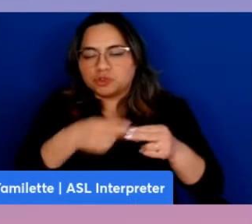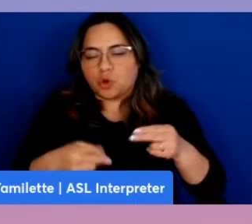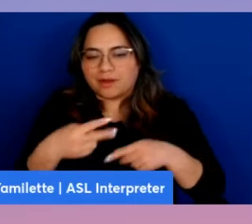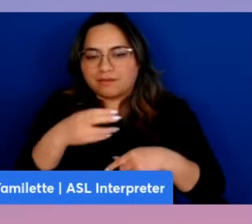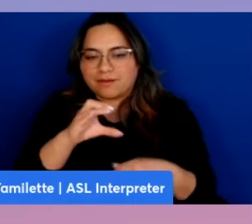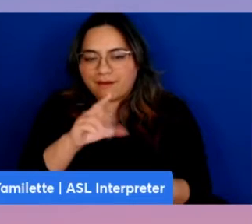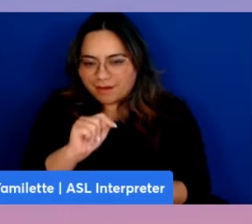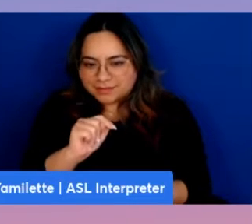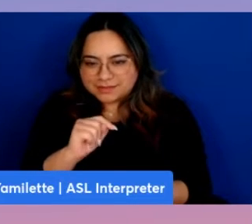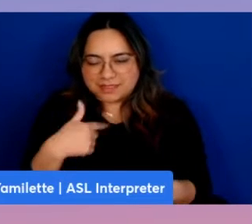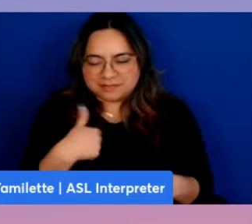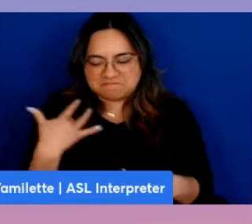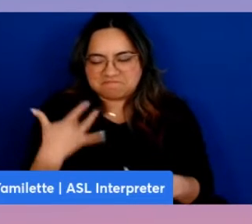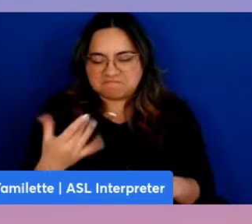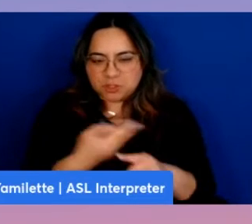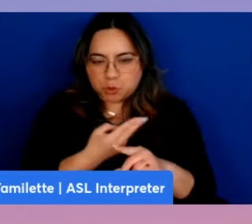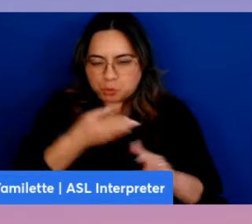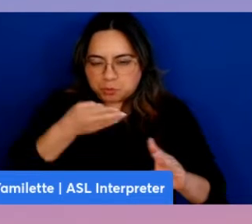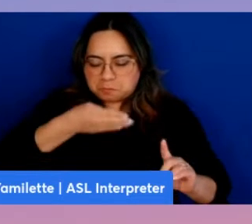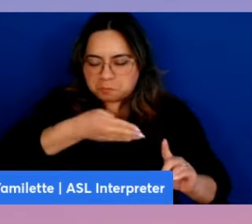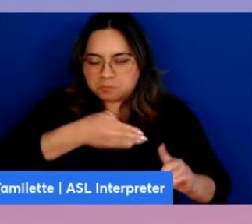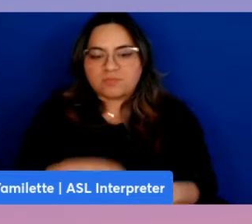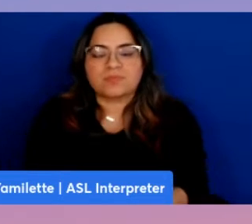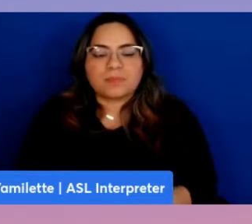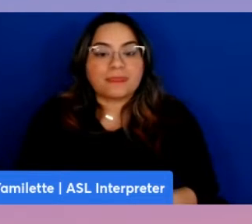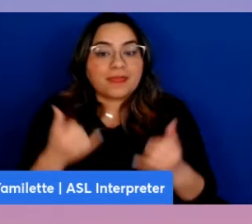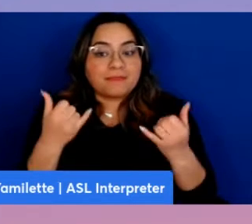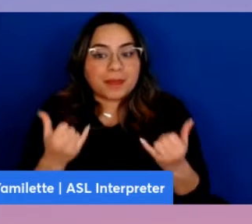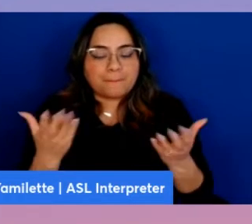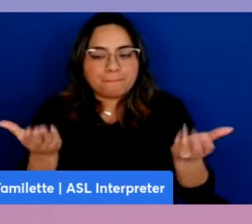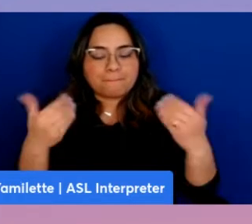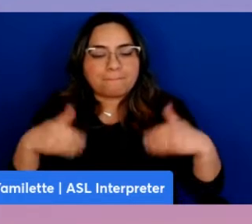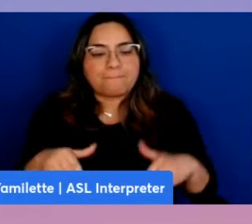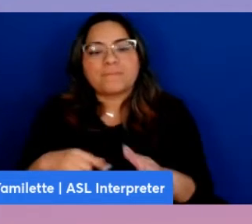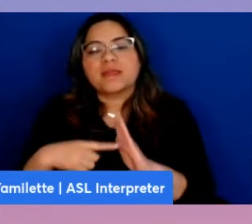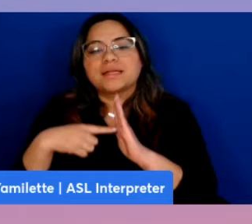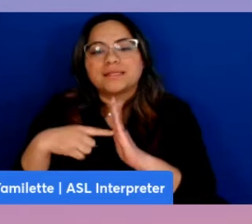With that, demo time. So let's start here.